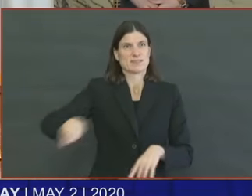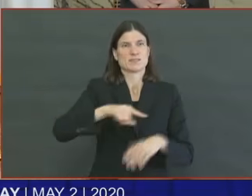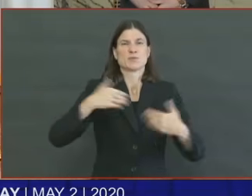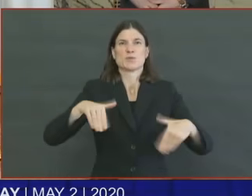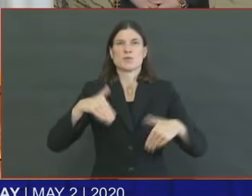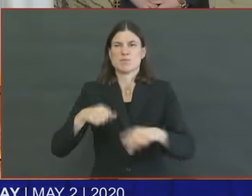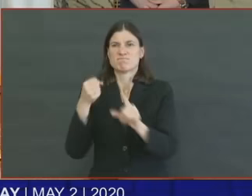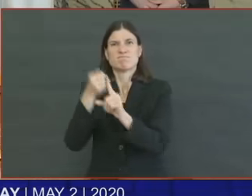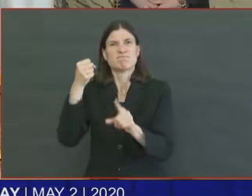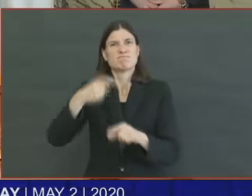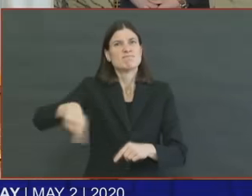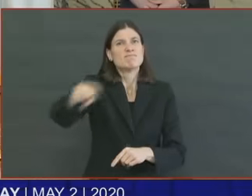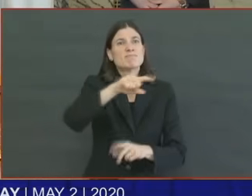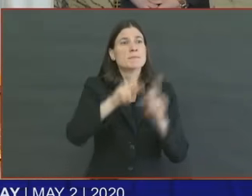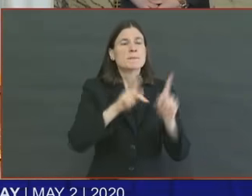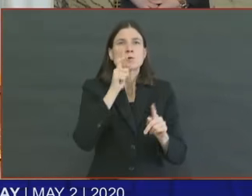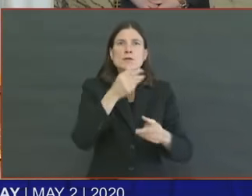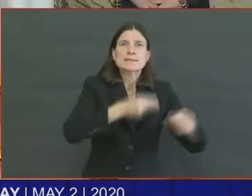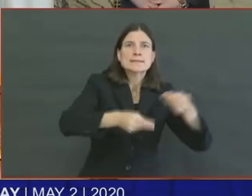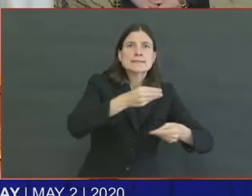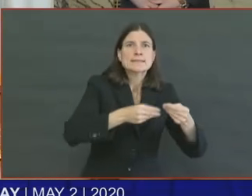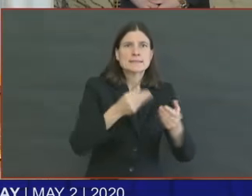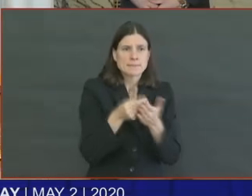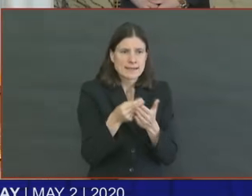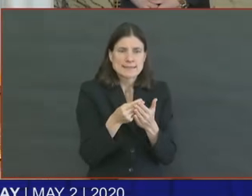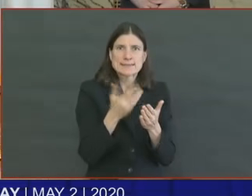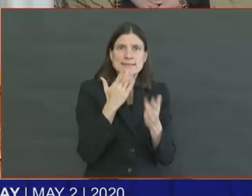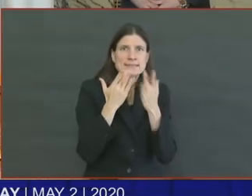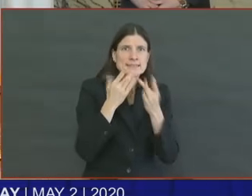who went into this